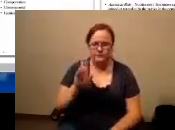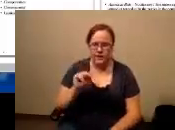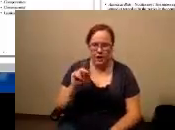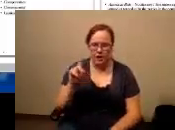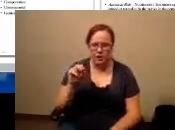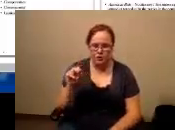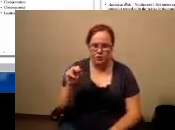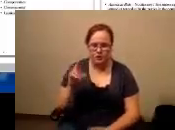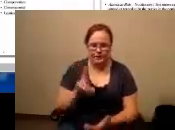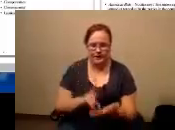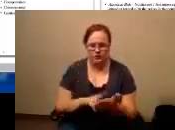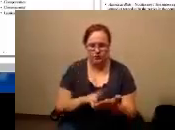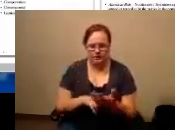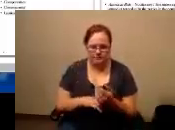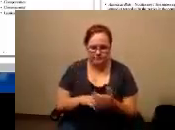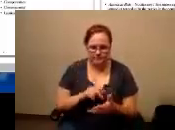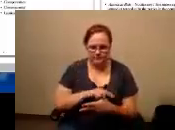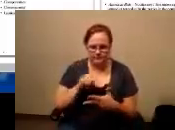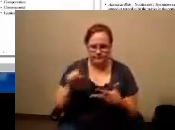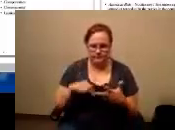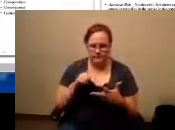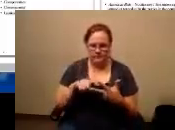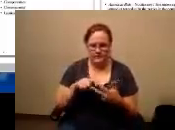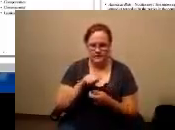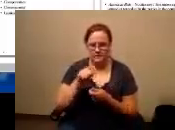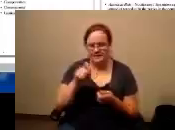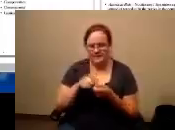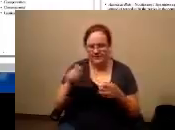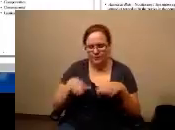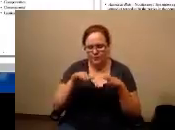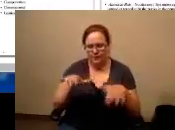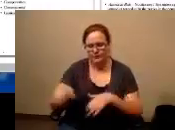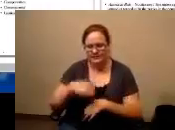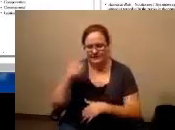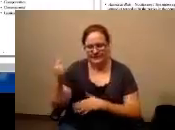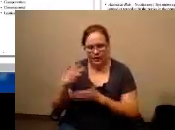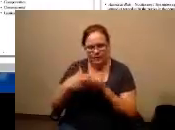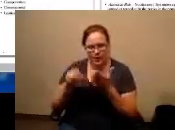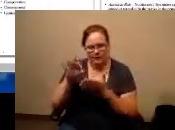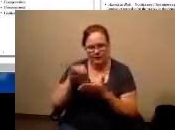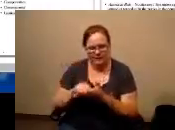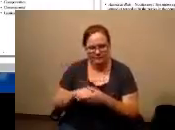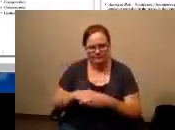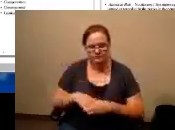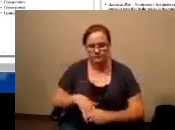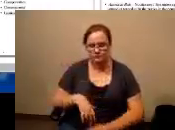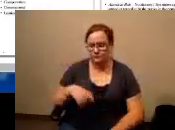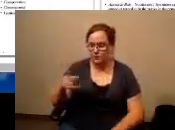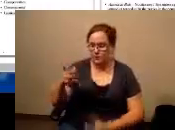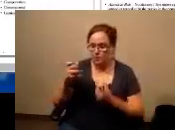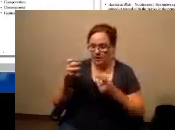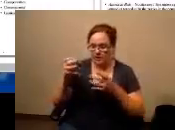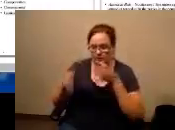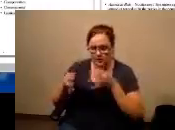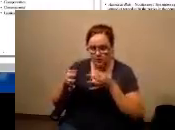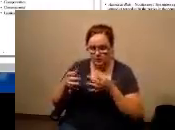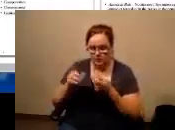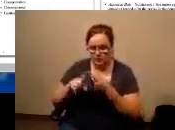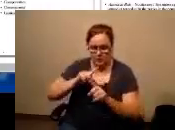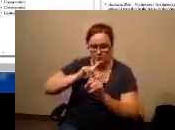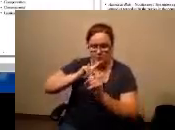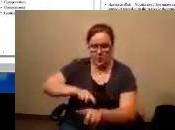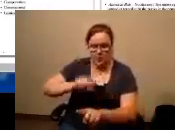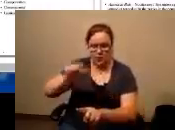contract. Specific performance is the other side of that, which is you want the court to order the other side to